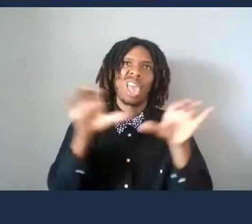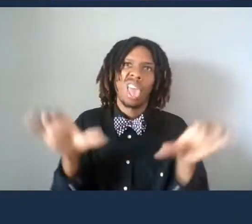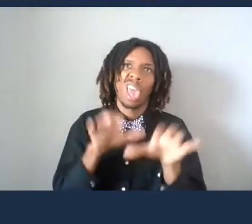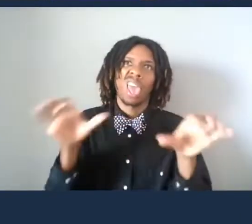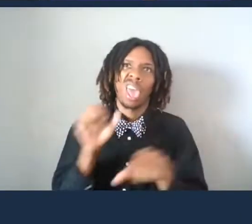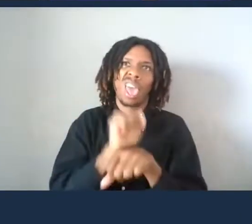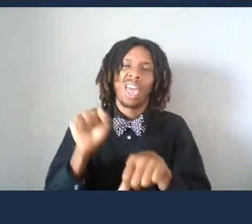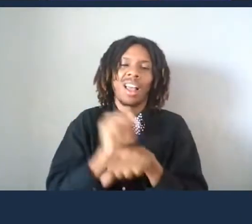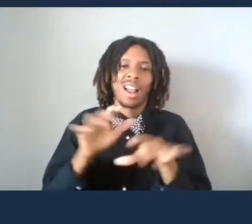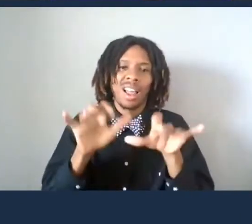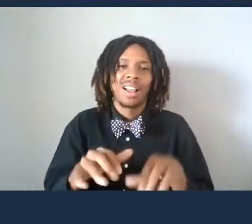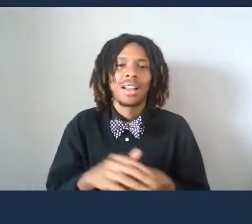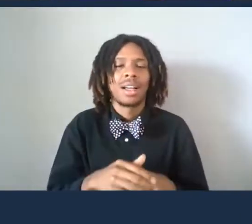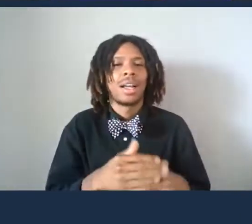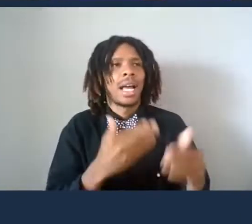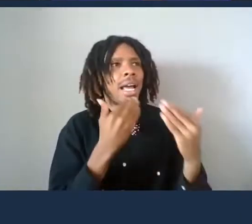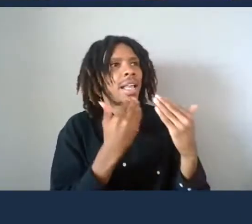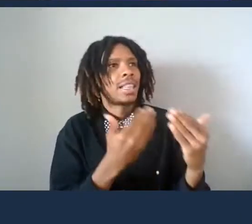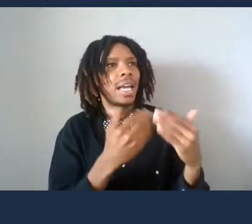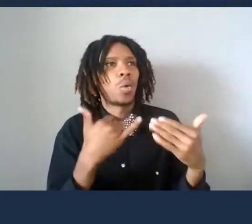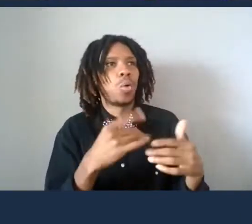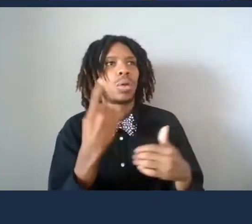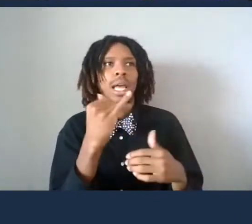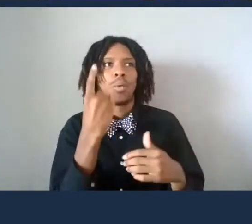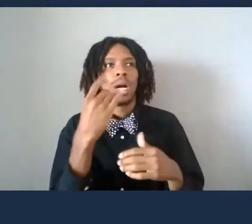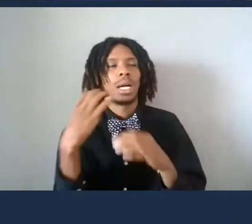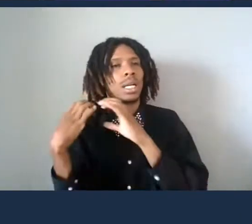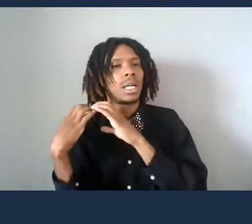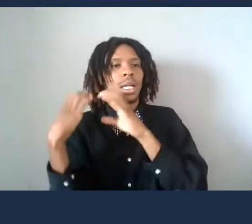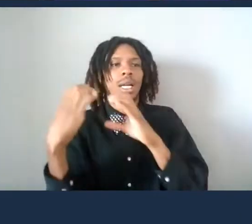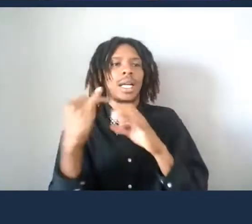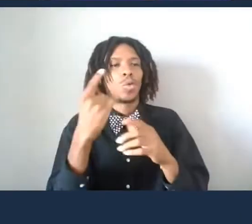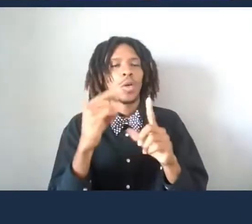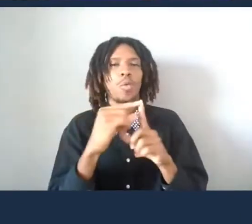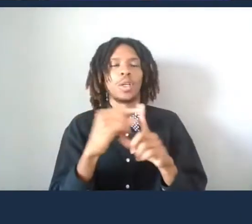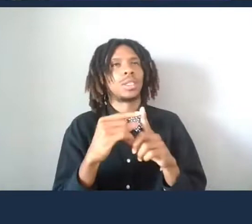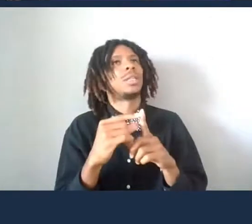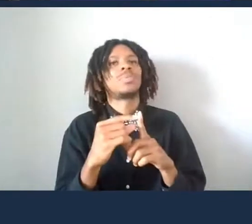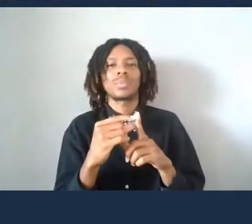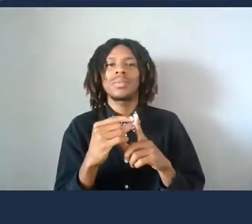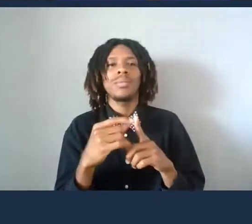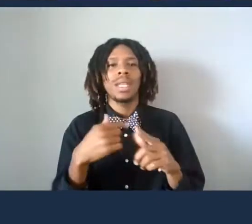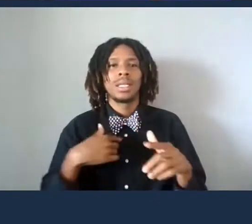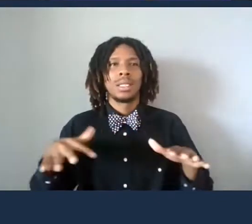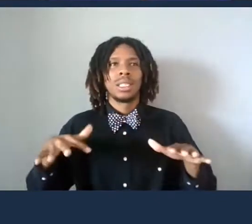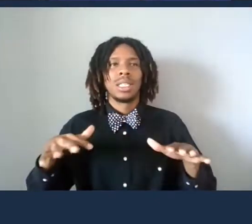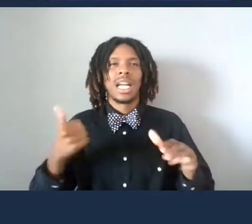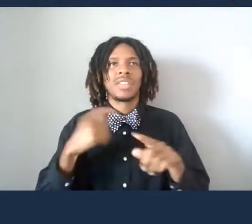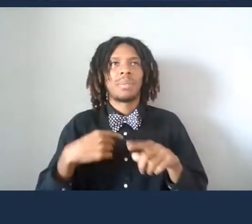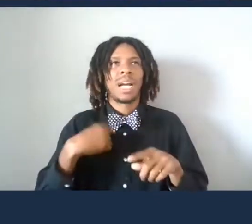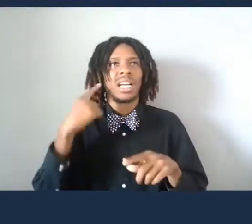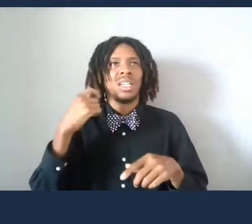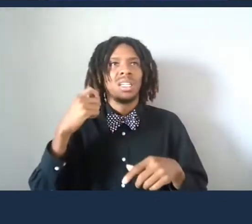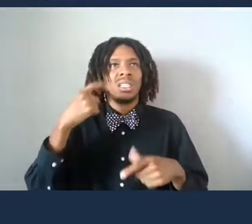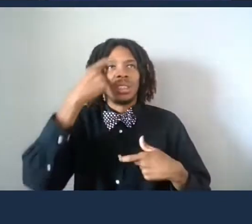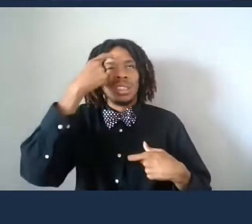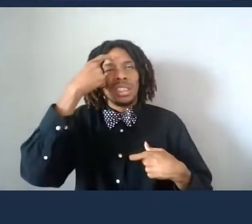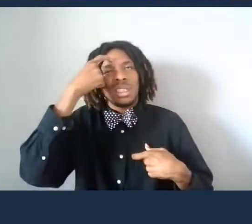Thank you, Divya. That undifferentiated lifting is one of those words that I always I have this nervous tick every time I hear that phrase.